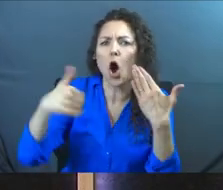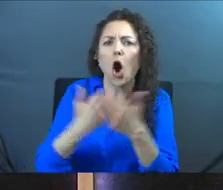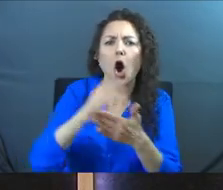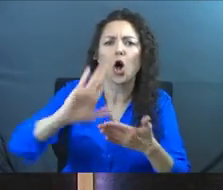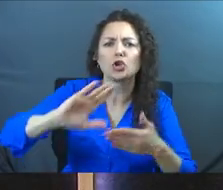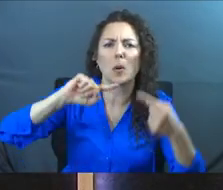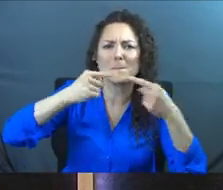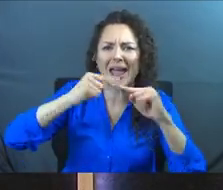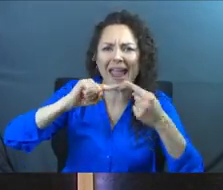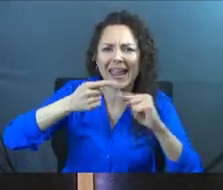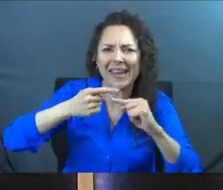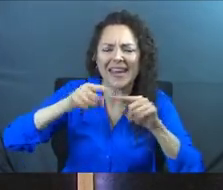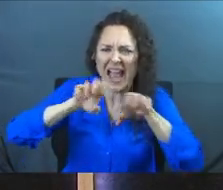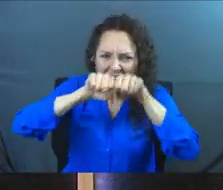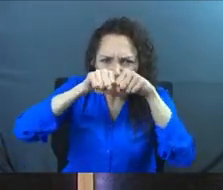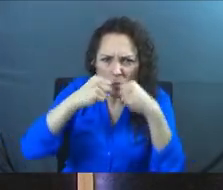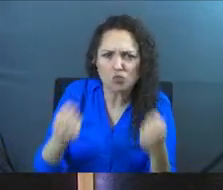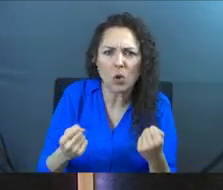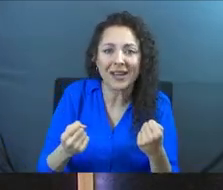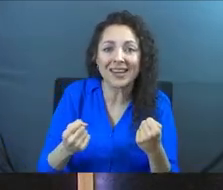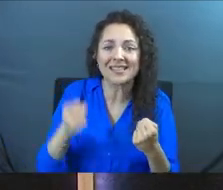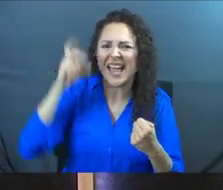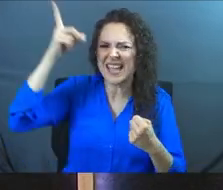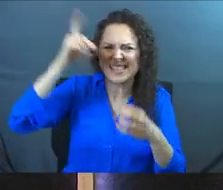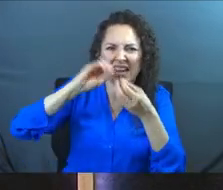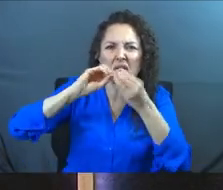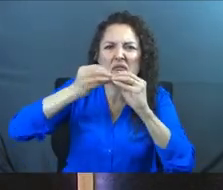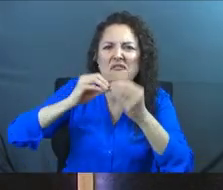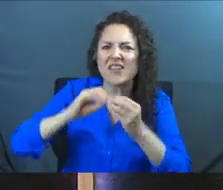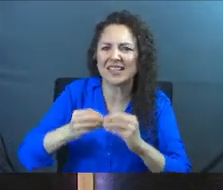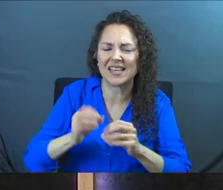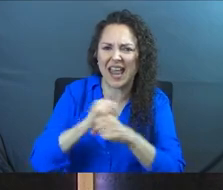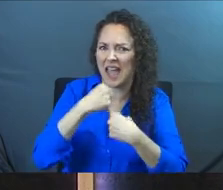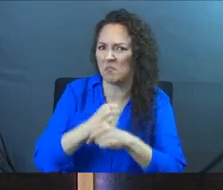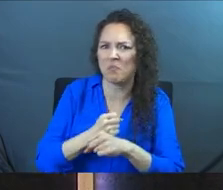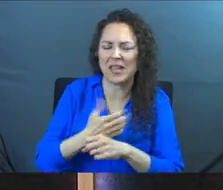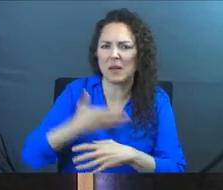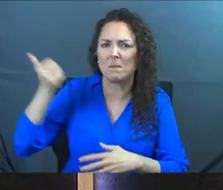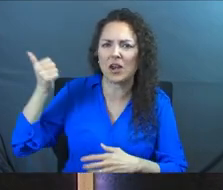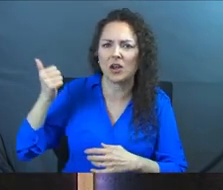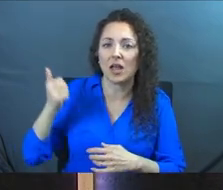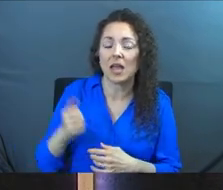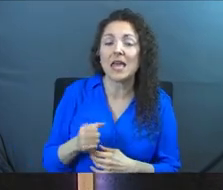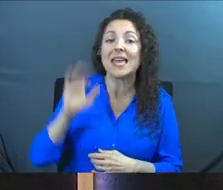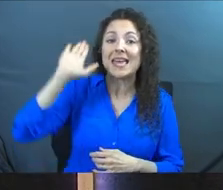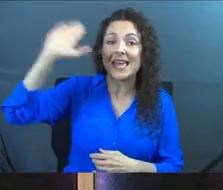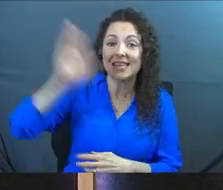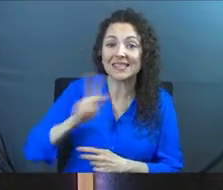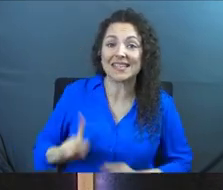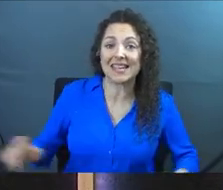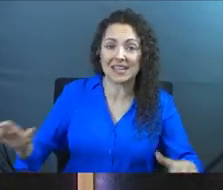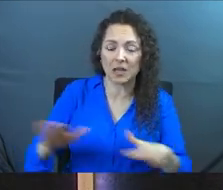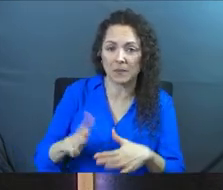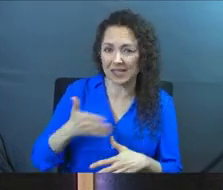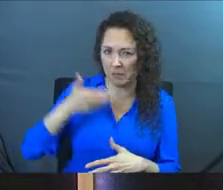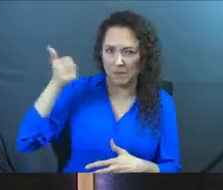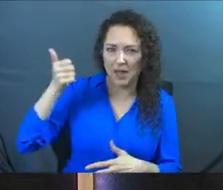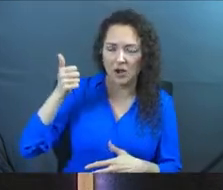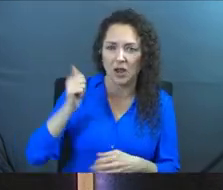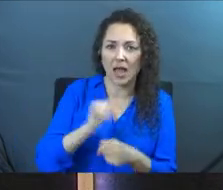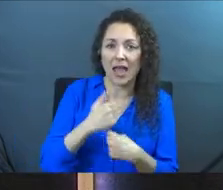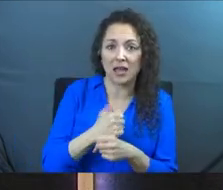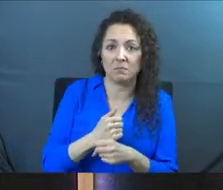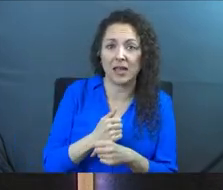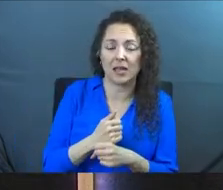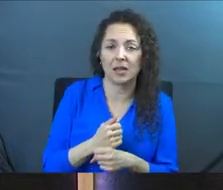gets fixed. And we get to live in the kingdom of God, which is how God wants life to be for us. I want